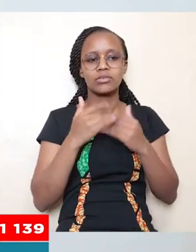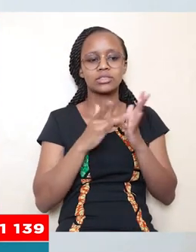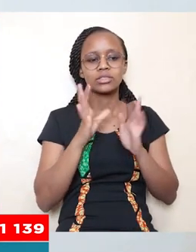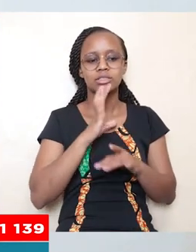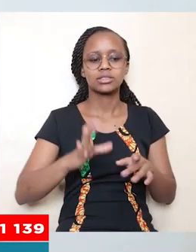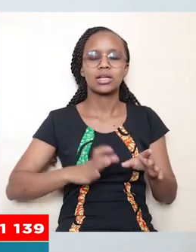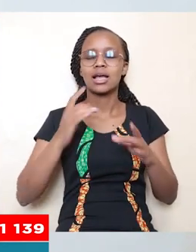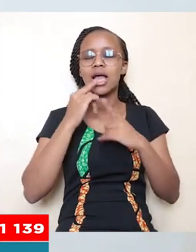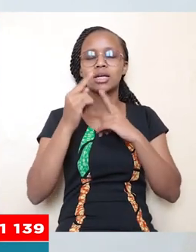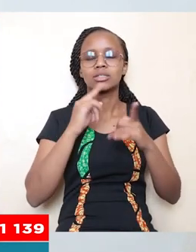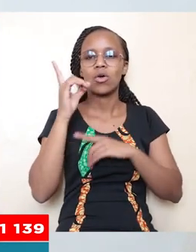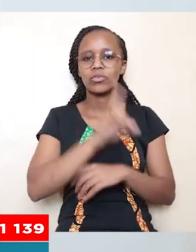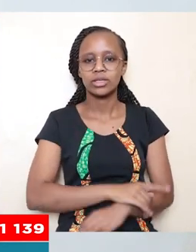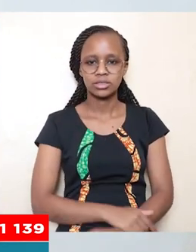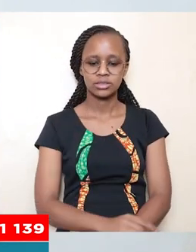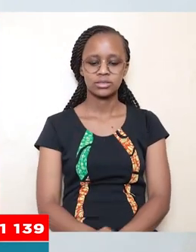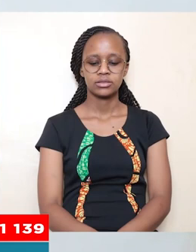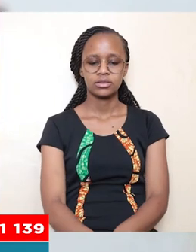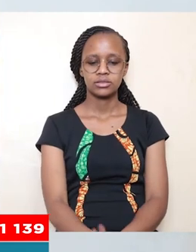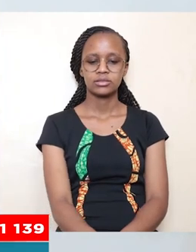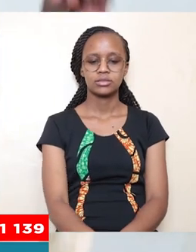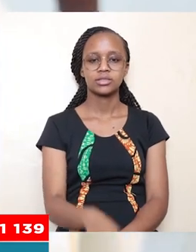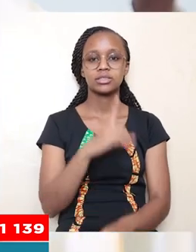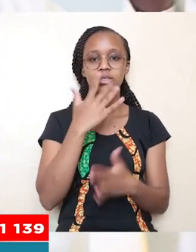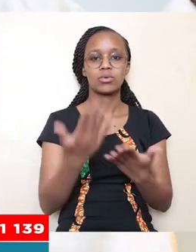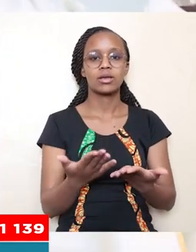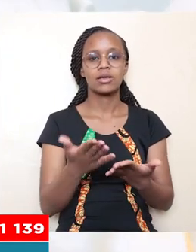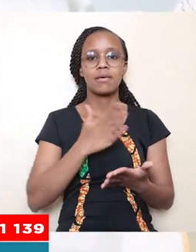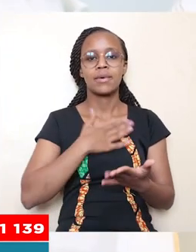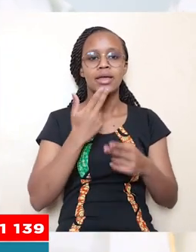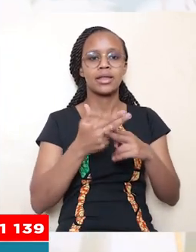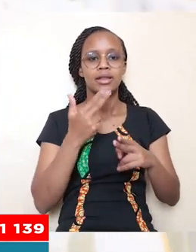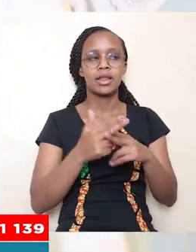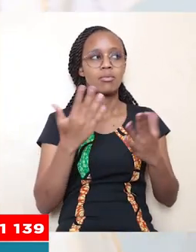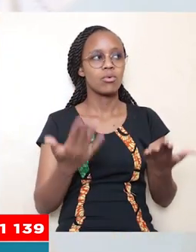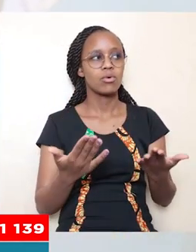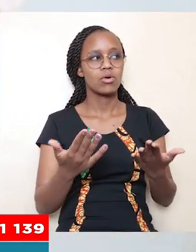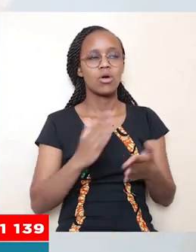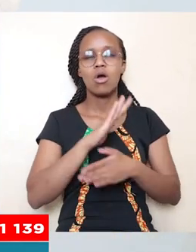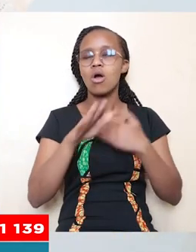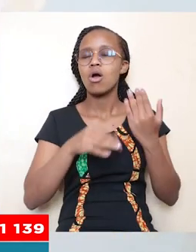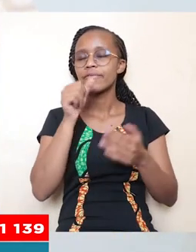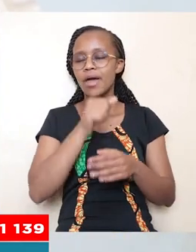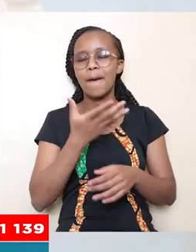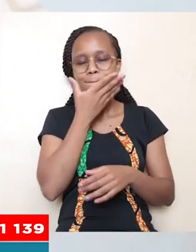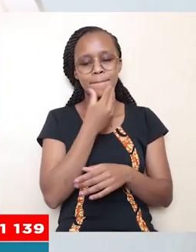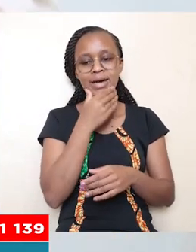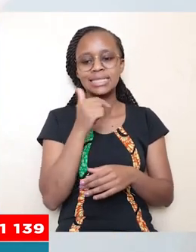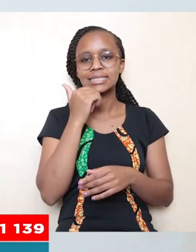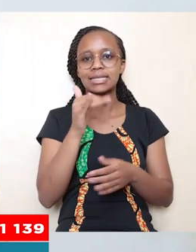na ameogea. Aha. Na amesema, in my name, mababu